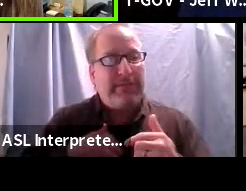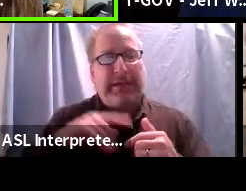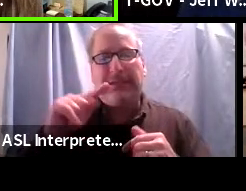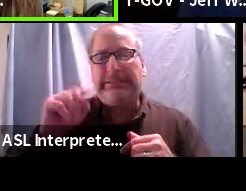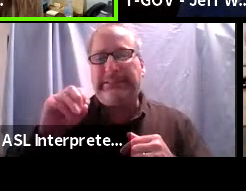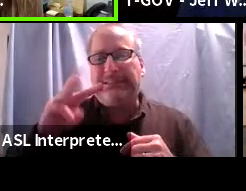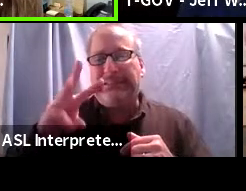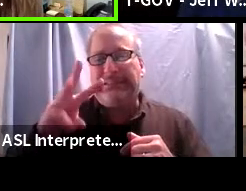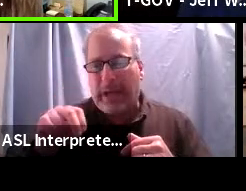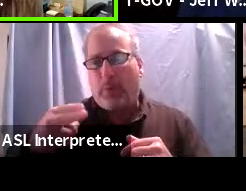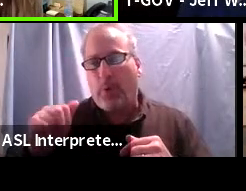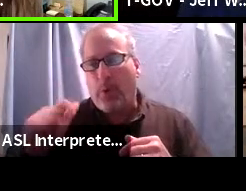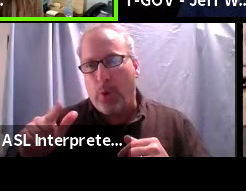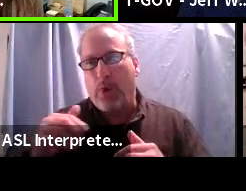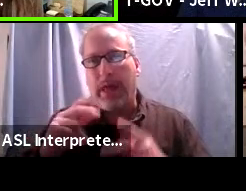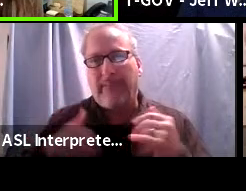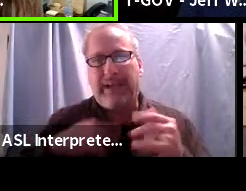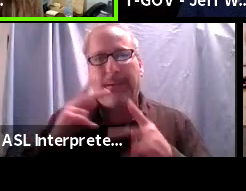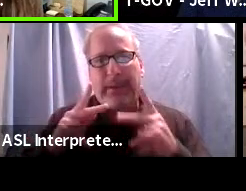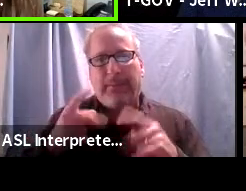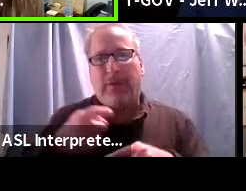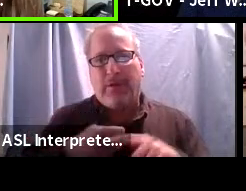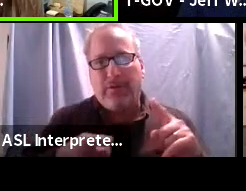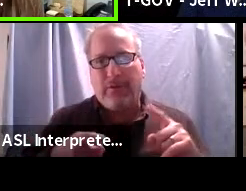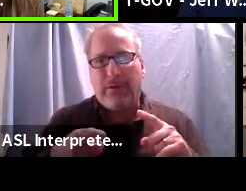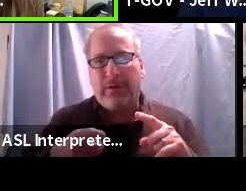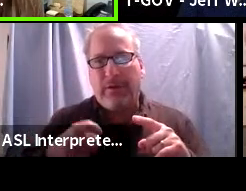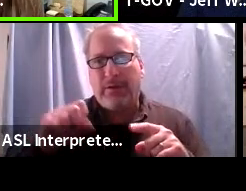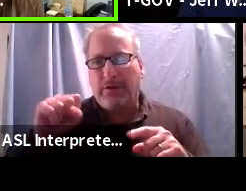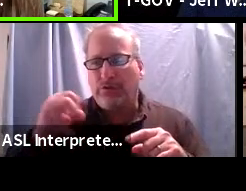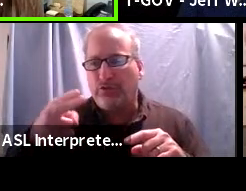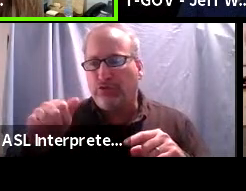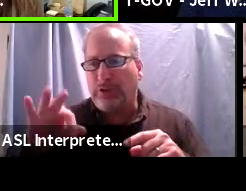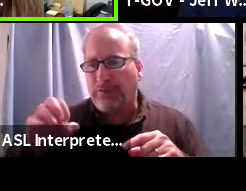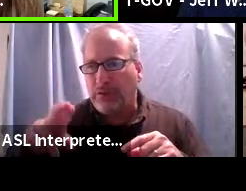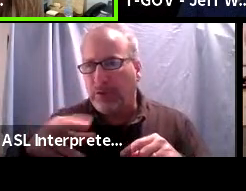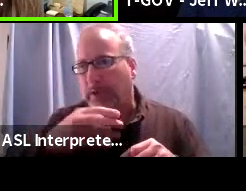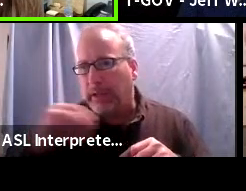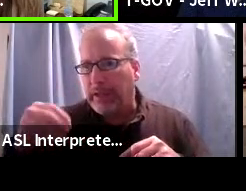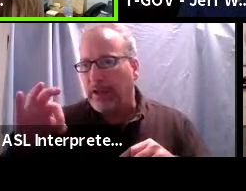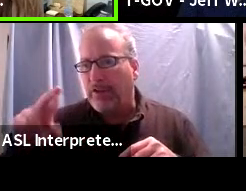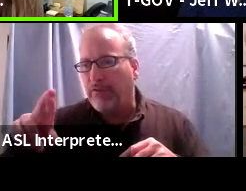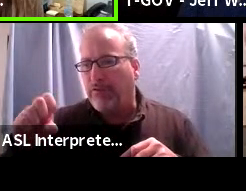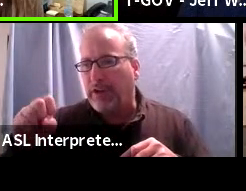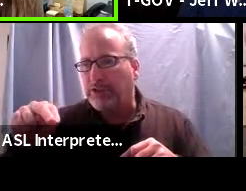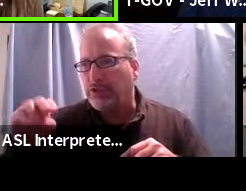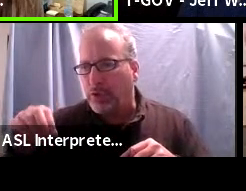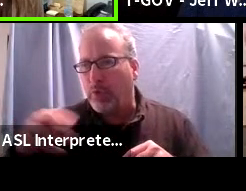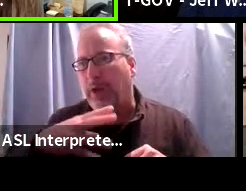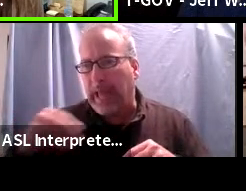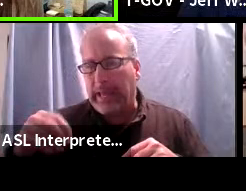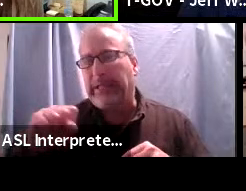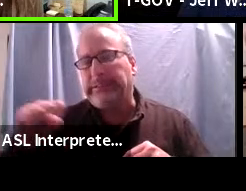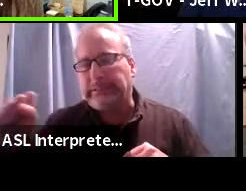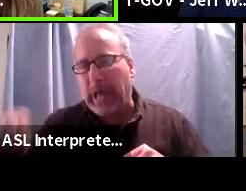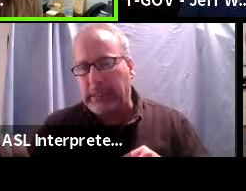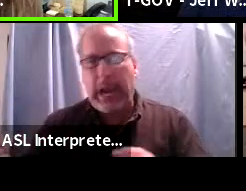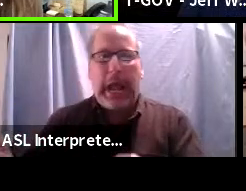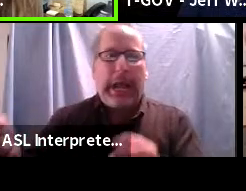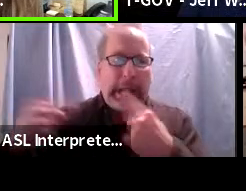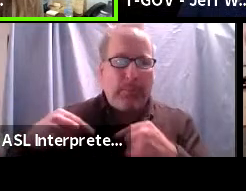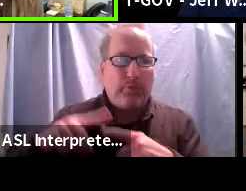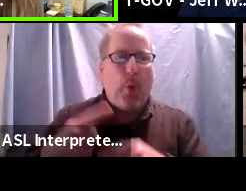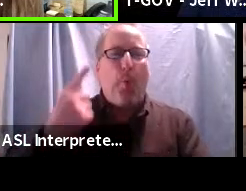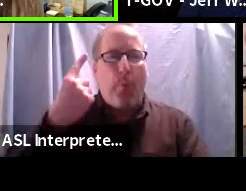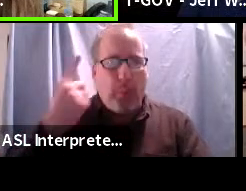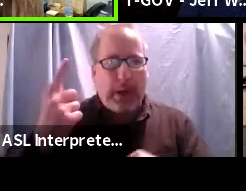with folks from Shafter and from Fresno, as well as Stockton, come to one